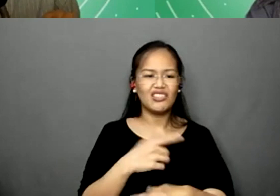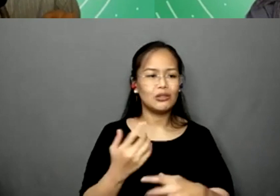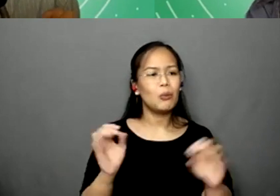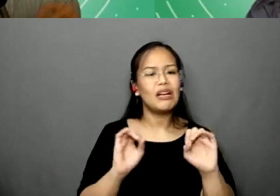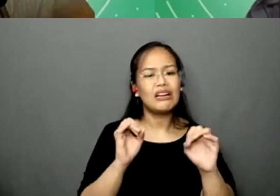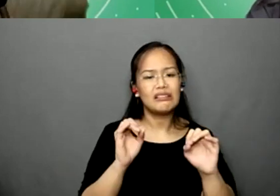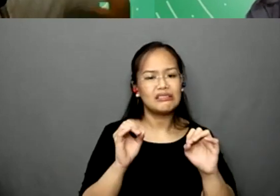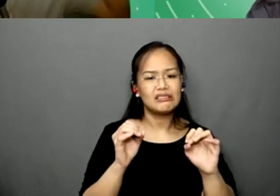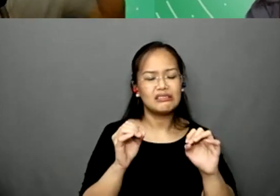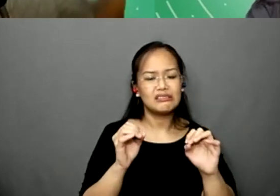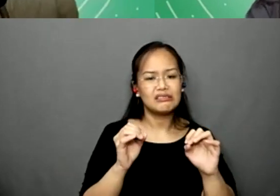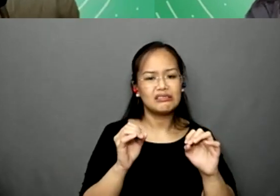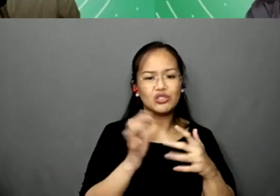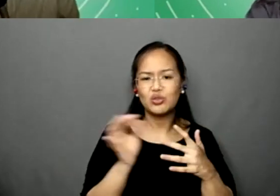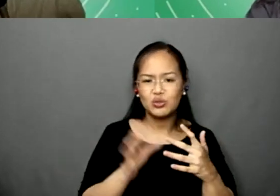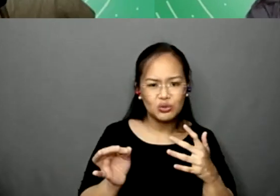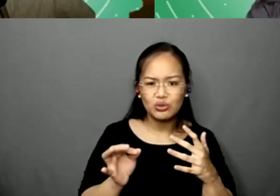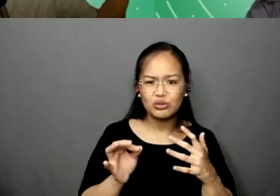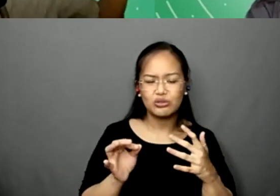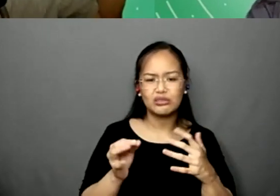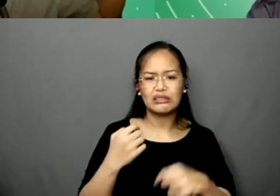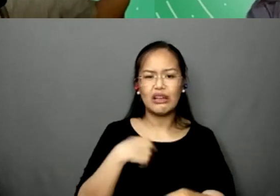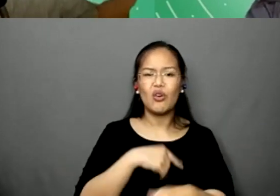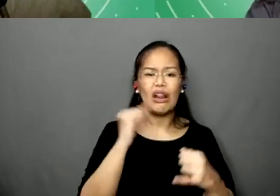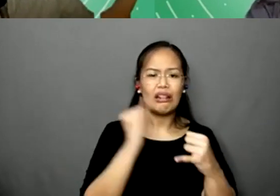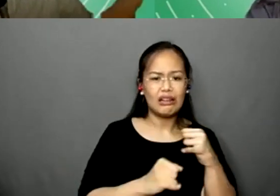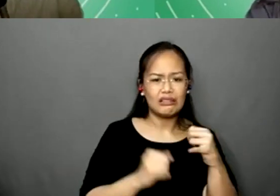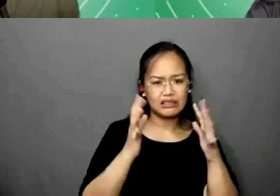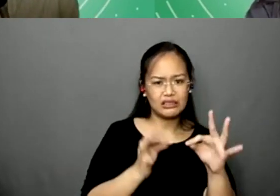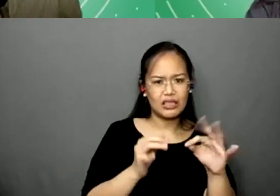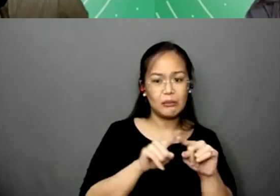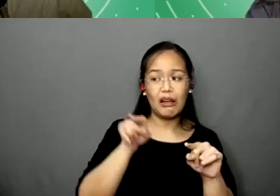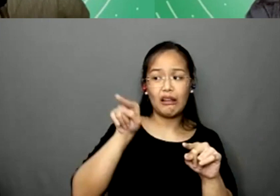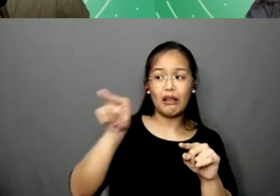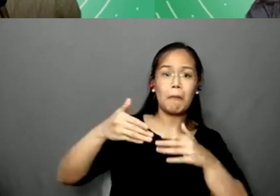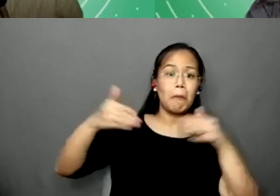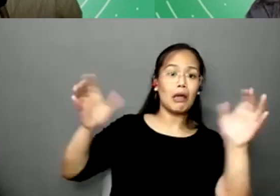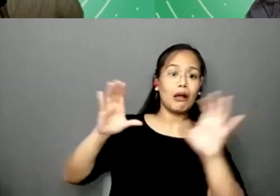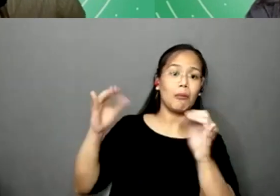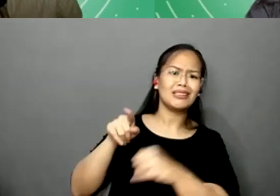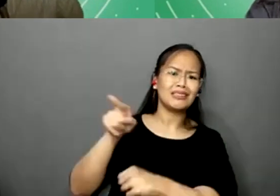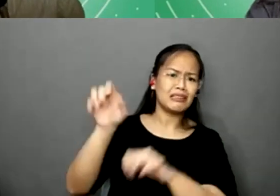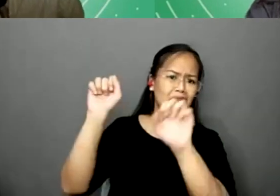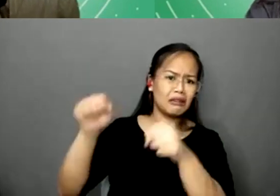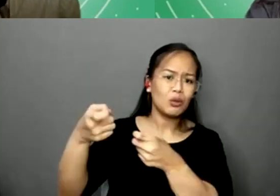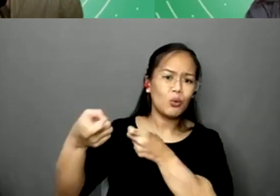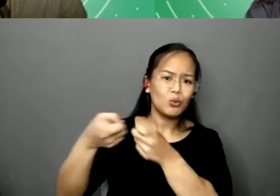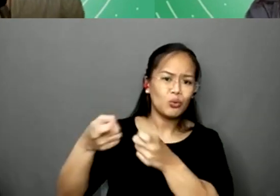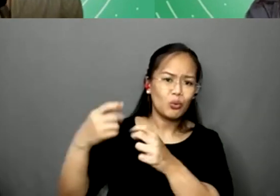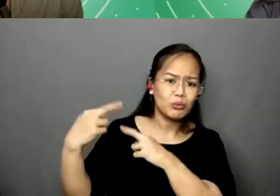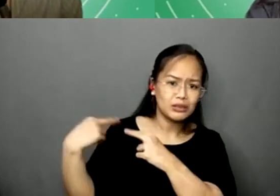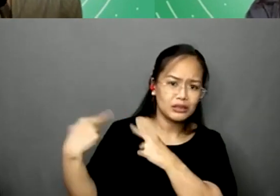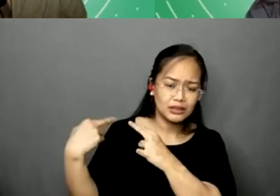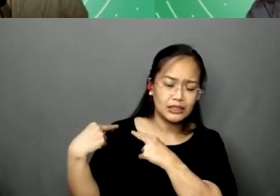process. And in many cases, the reality is that larger businesses and manufacturers have the control and have the